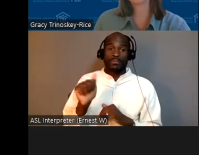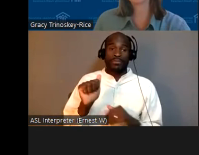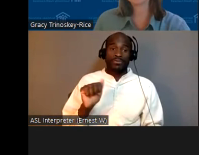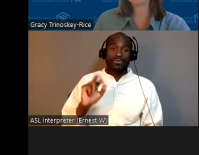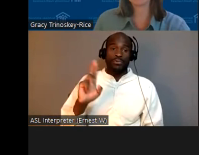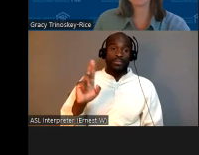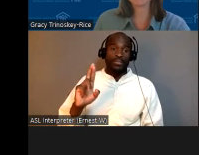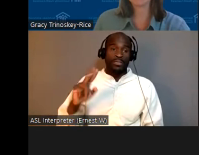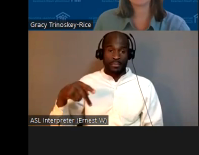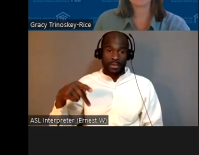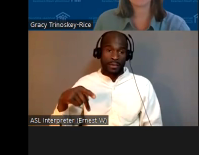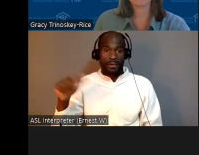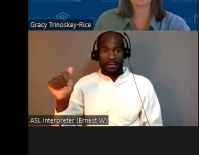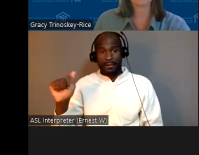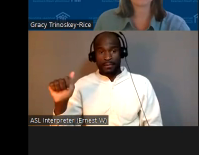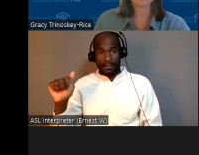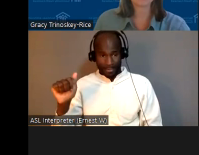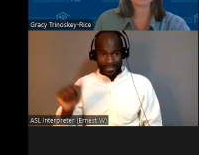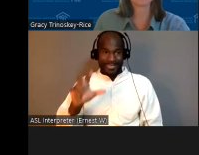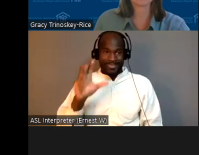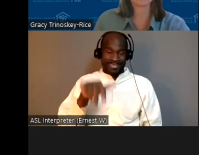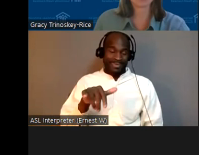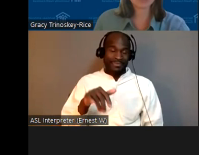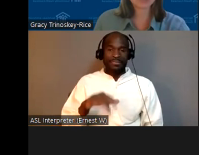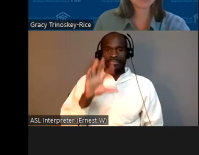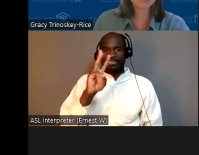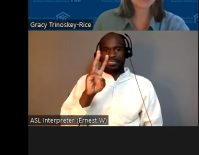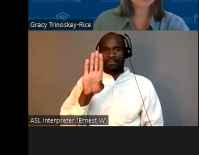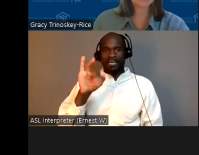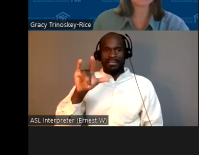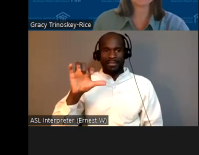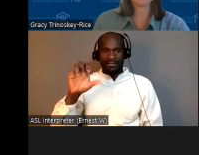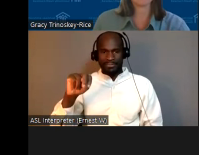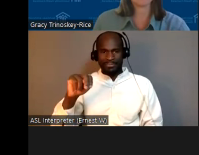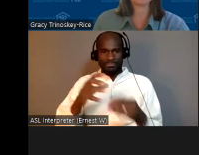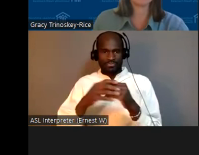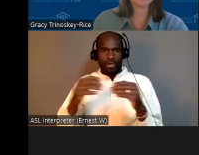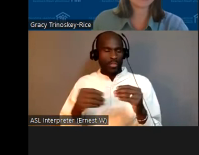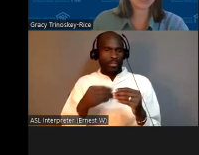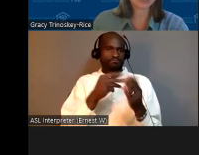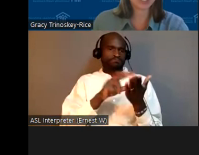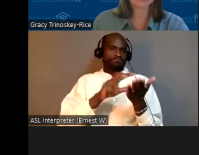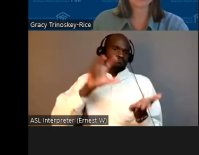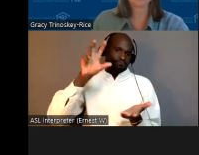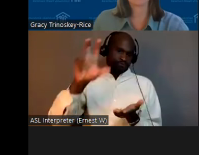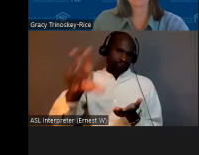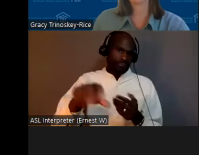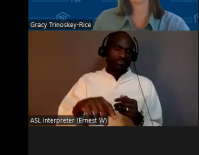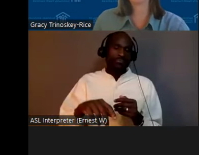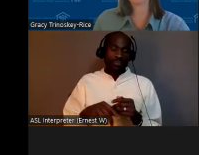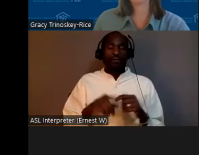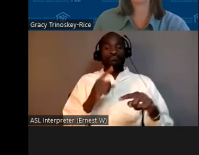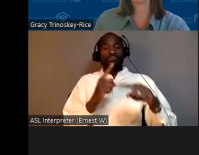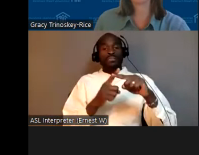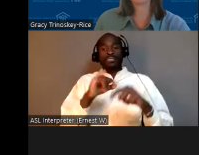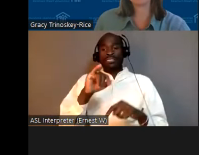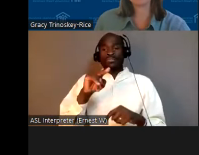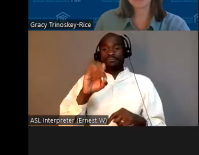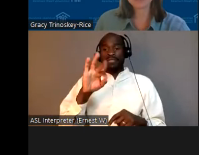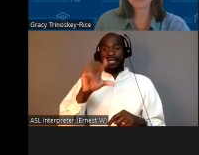health centers $6 billion for COVID-19 response. And the Inflation Reduction Act, which also enhanced